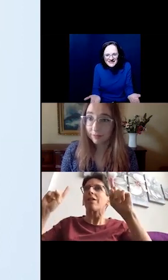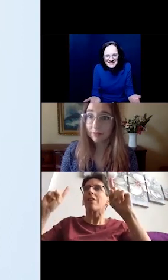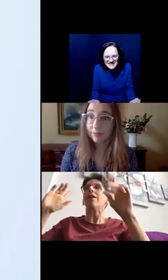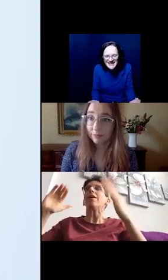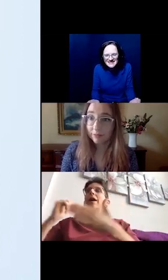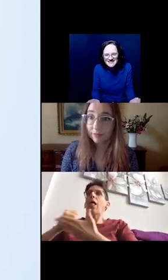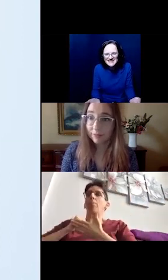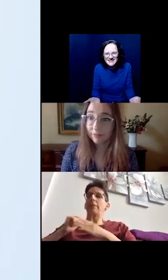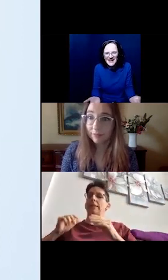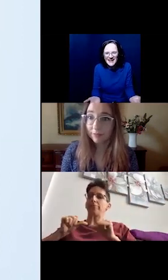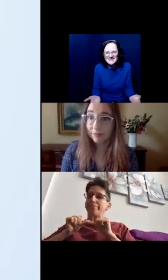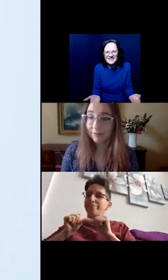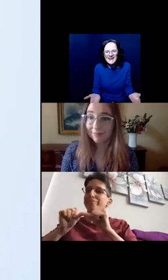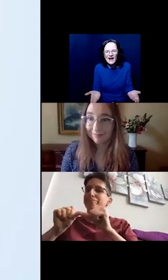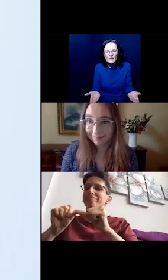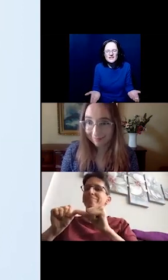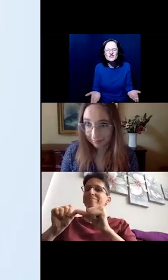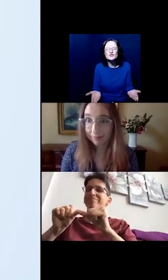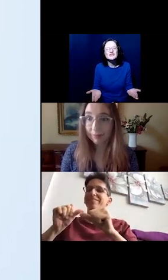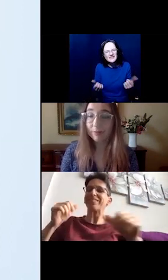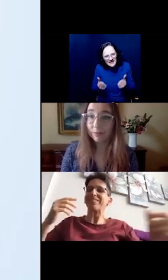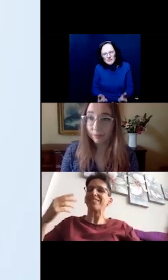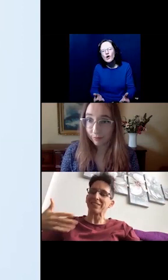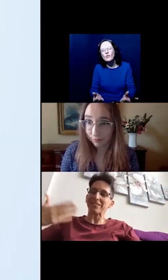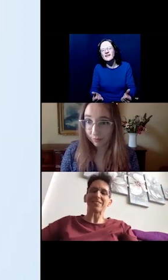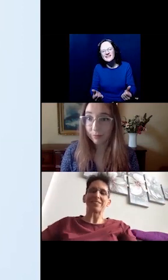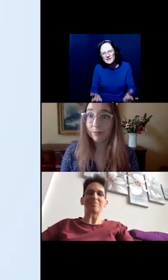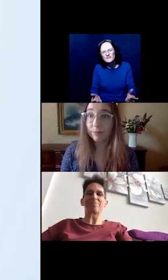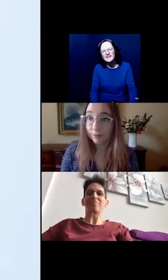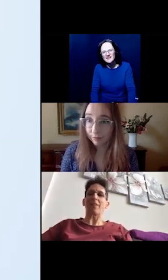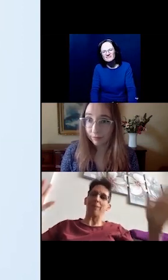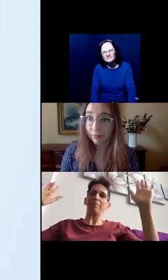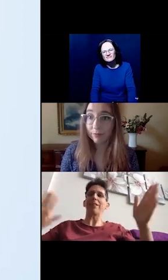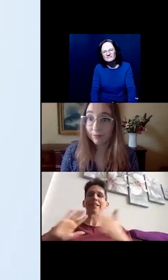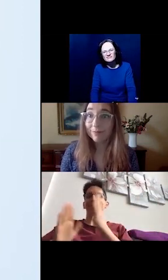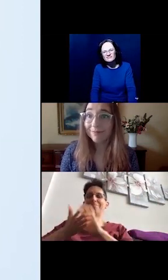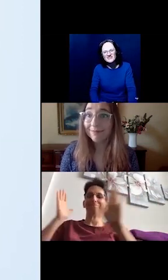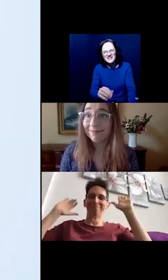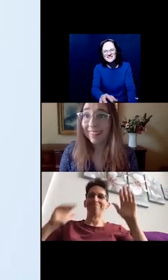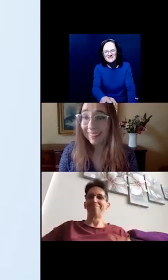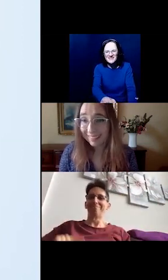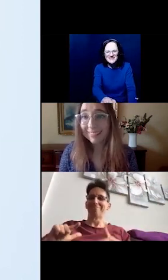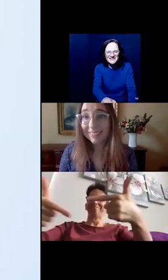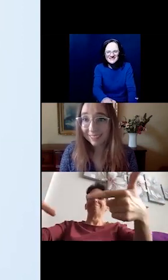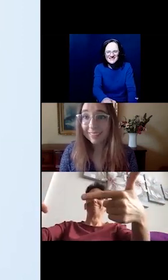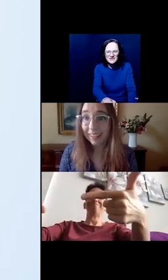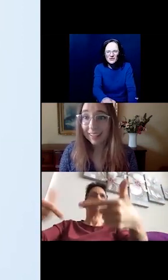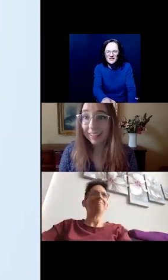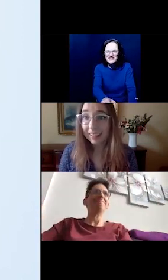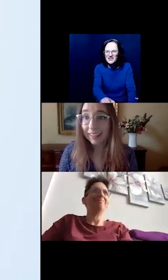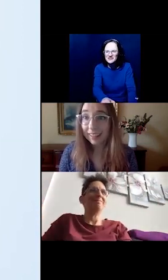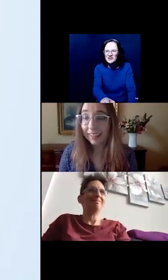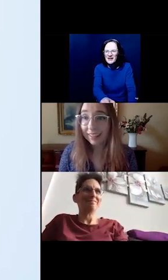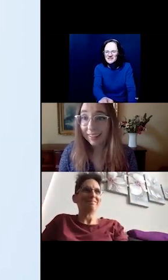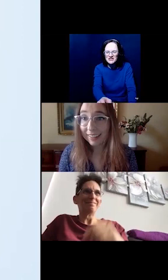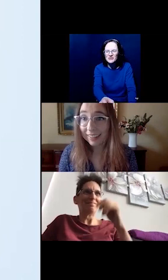little successes in that, and that helps us to keep going and keep fighting. So that's it. That's what I wanted to